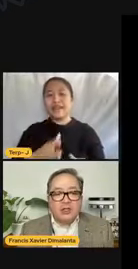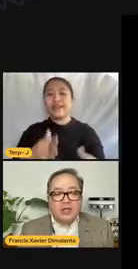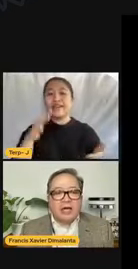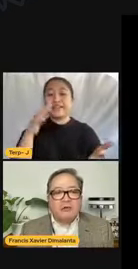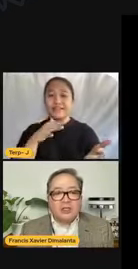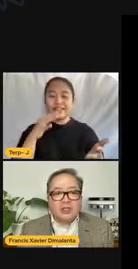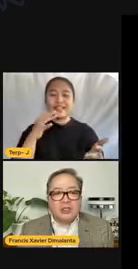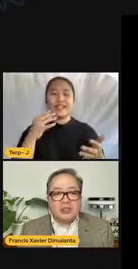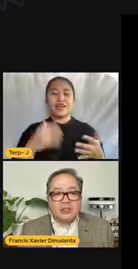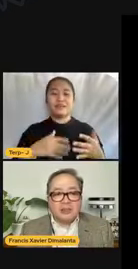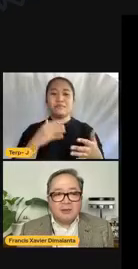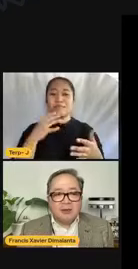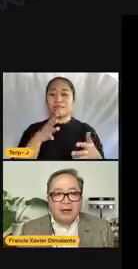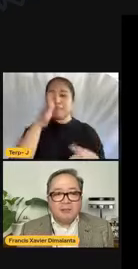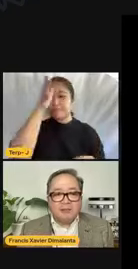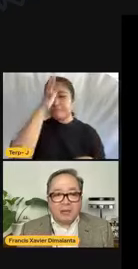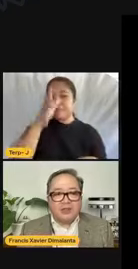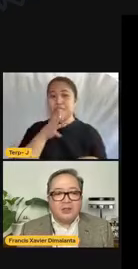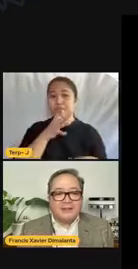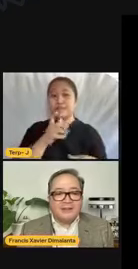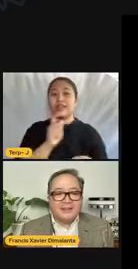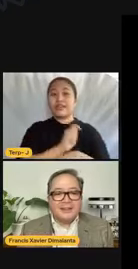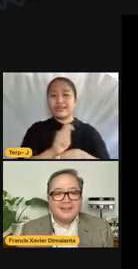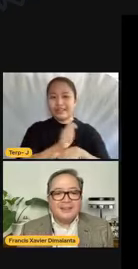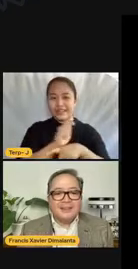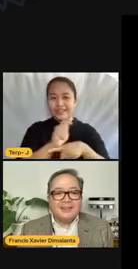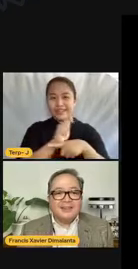communication language skills better.